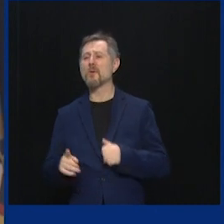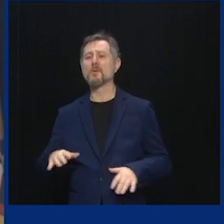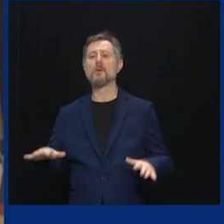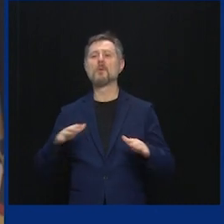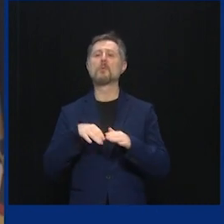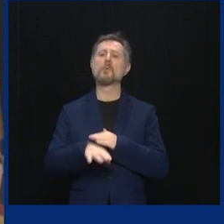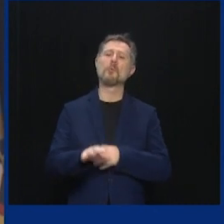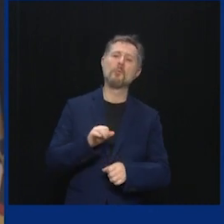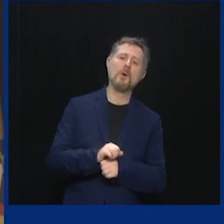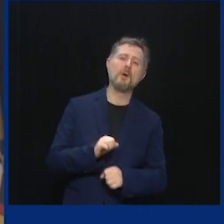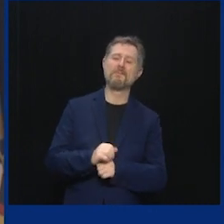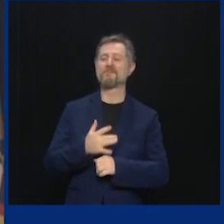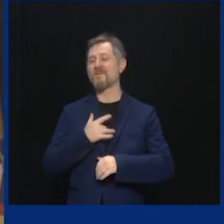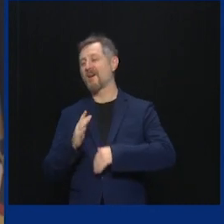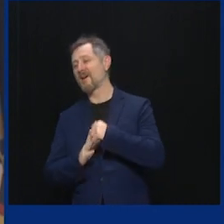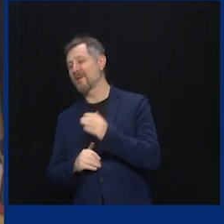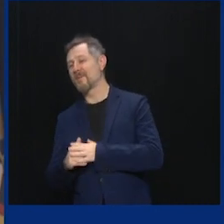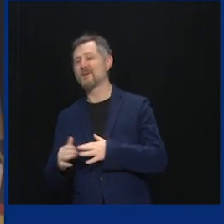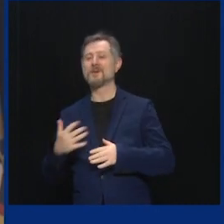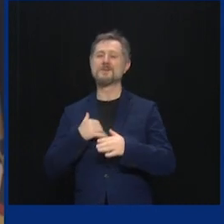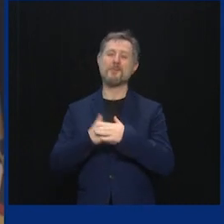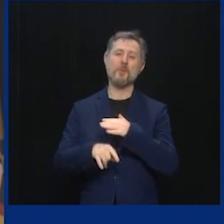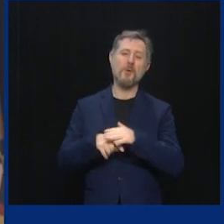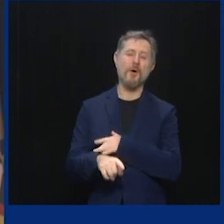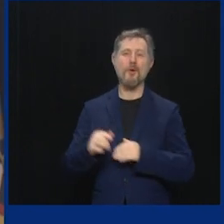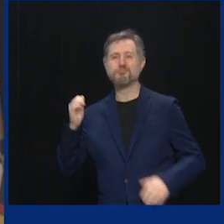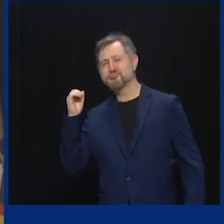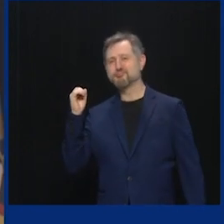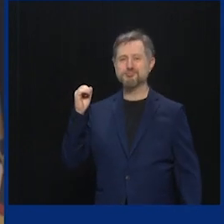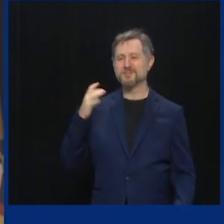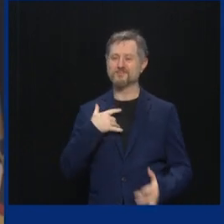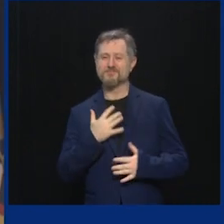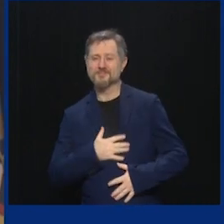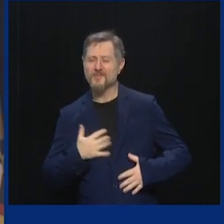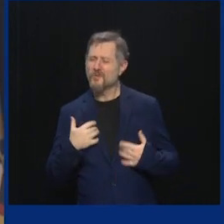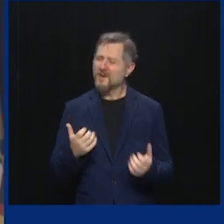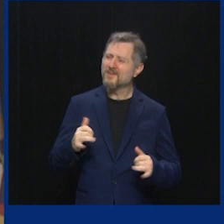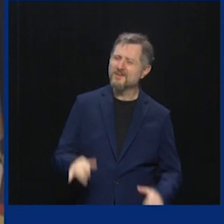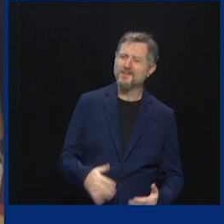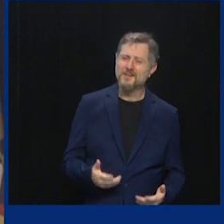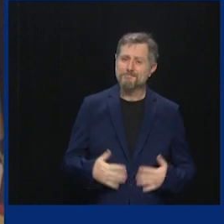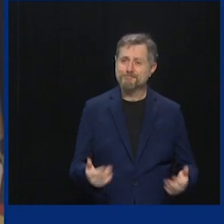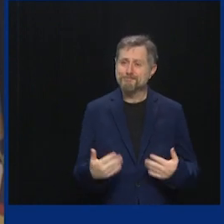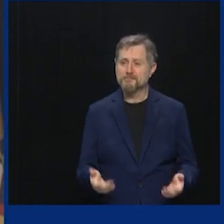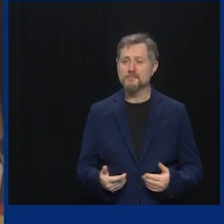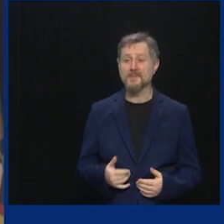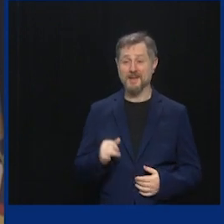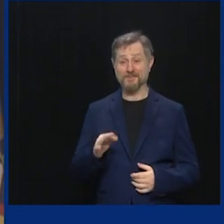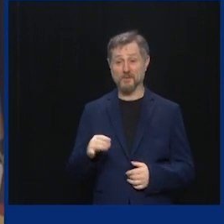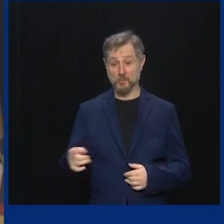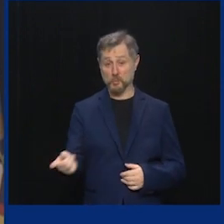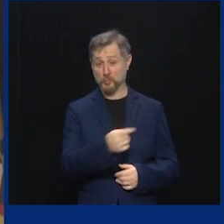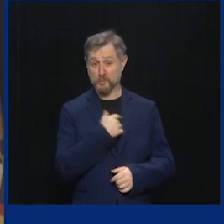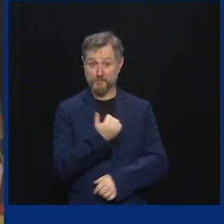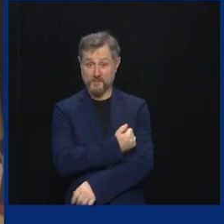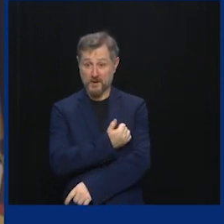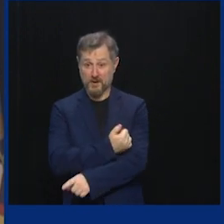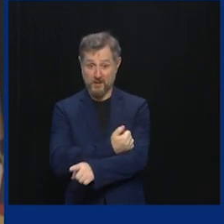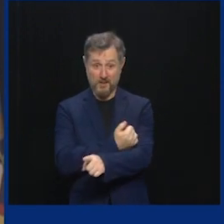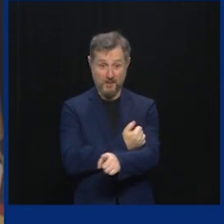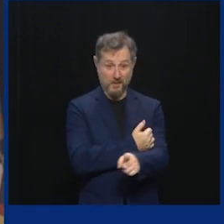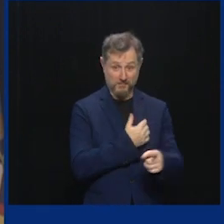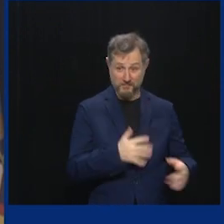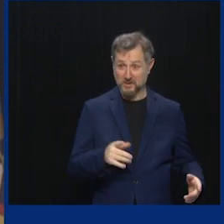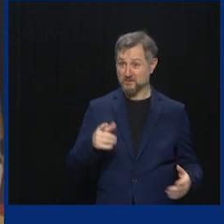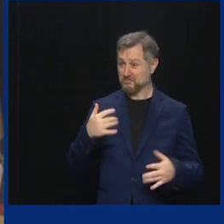workplace or ever getting on a subway. All those are within our reach if people will get vaccinated and get the booster shot, and we're going to continue monitoring